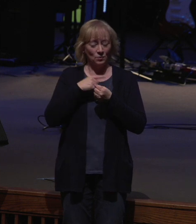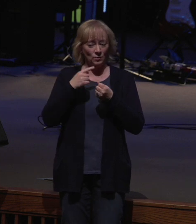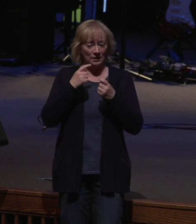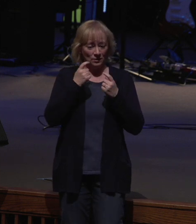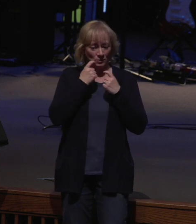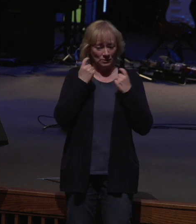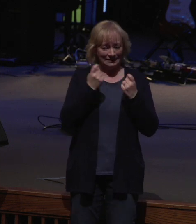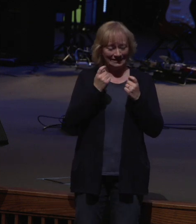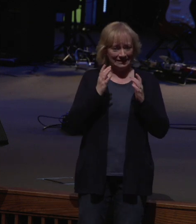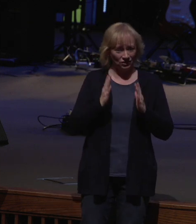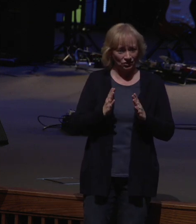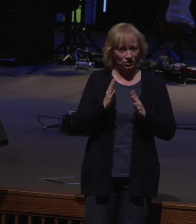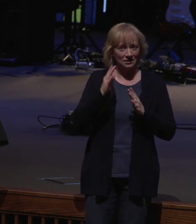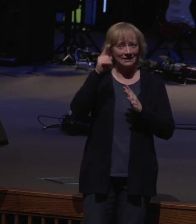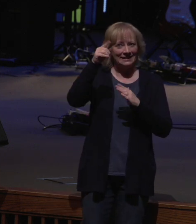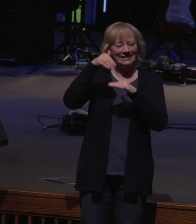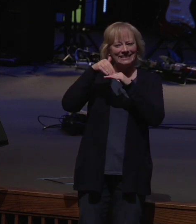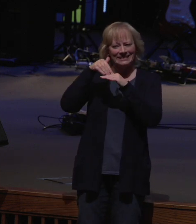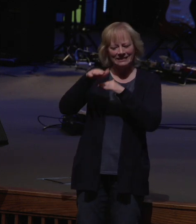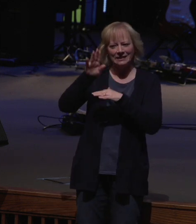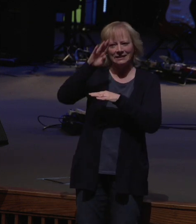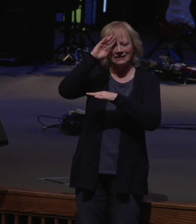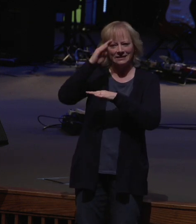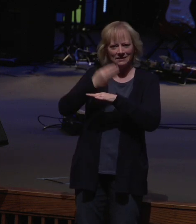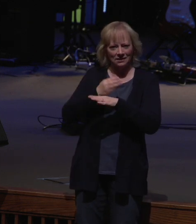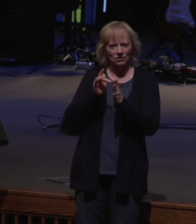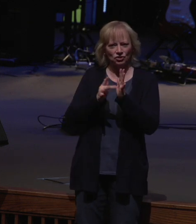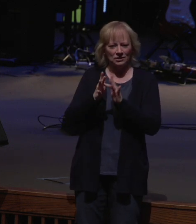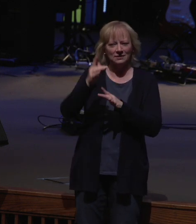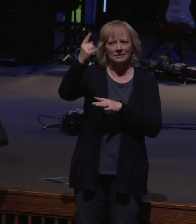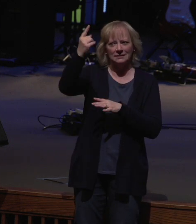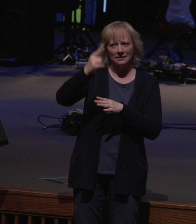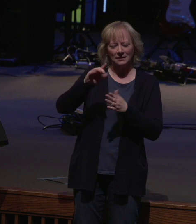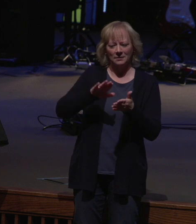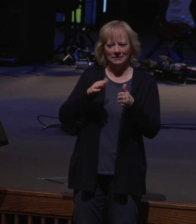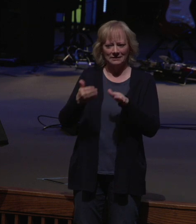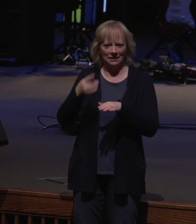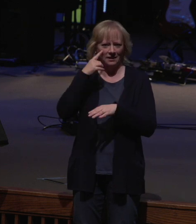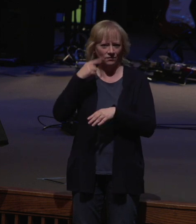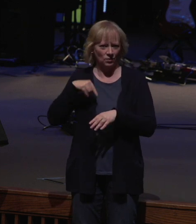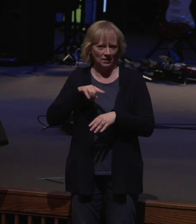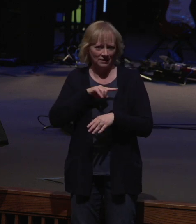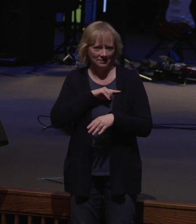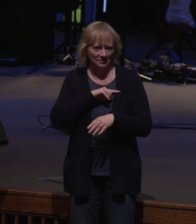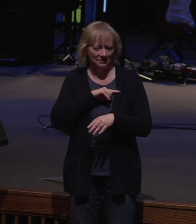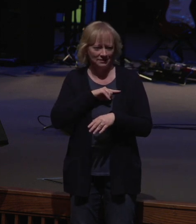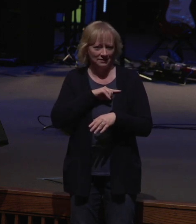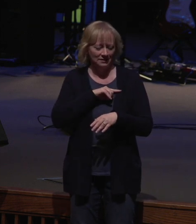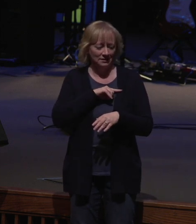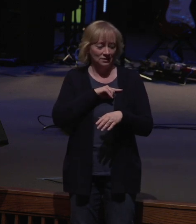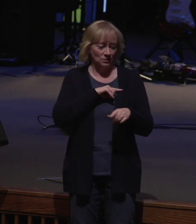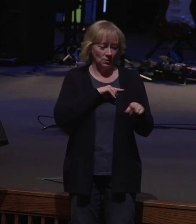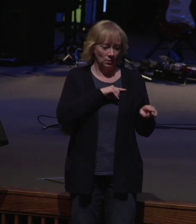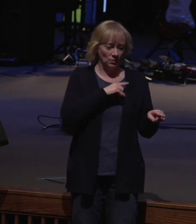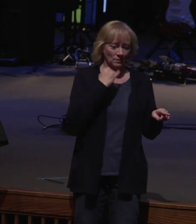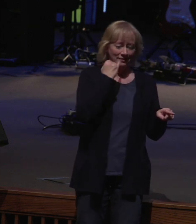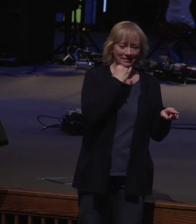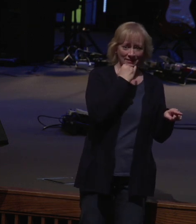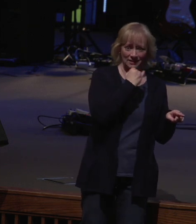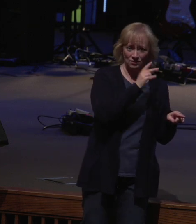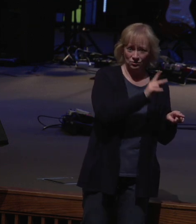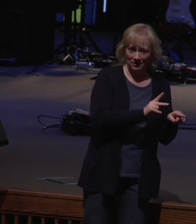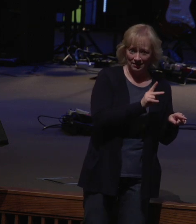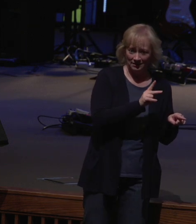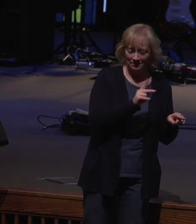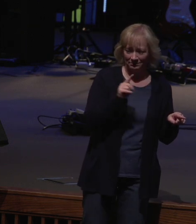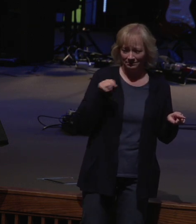sinners, he sent his son Jesus to die for us. Neither the Israelites or